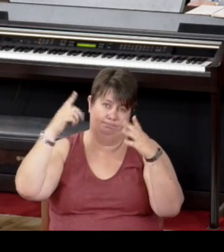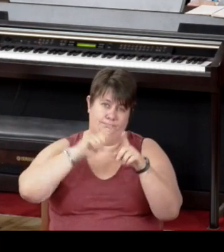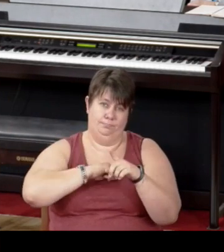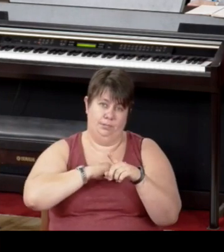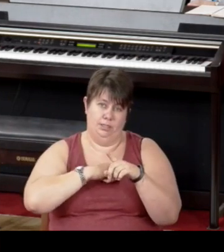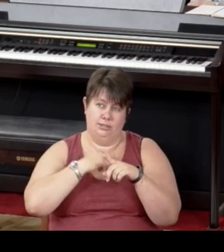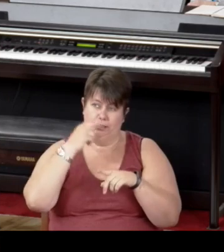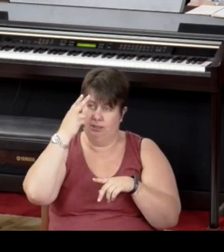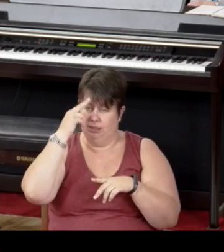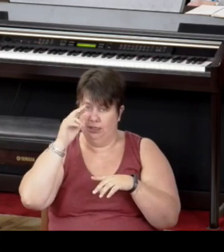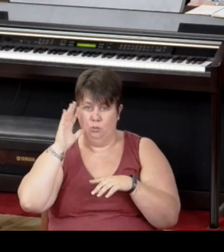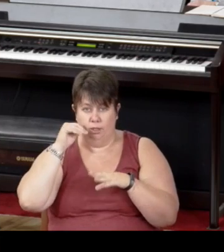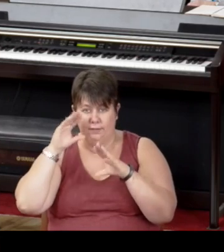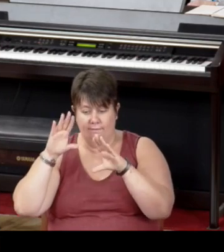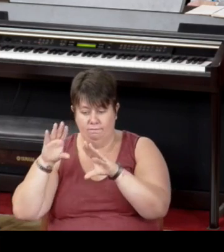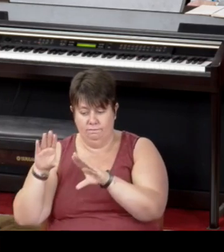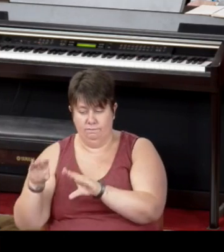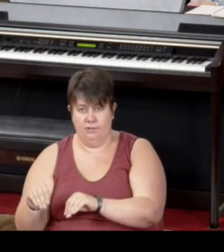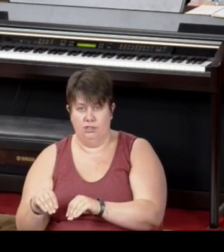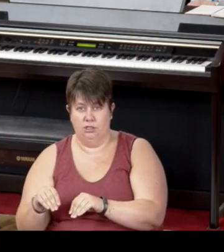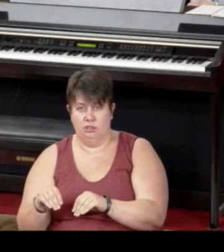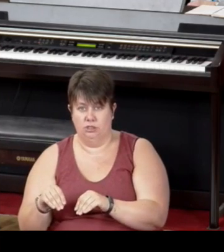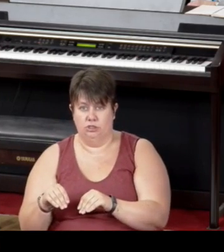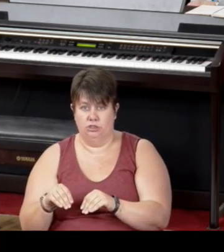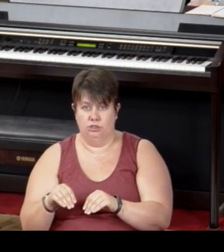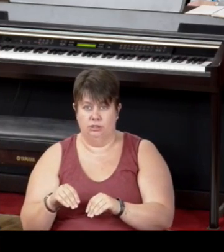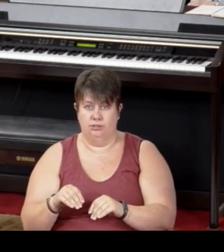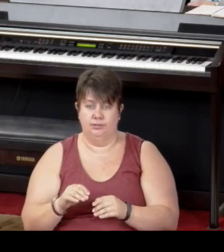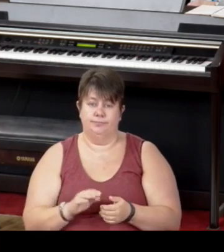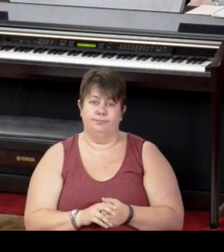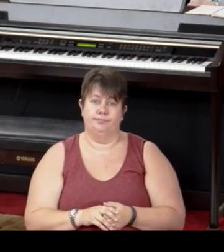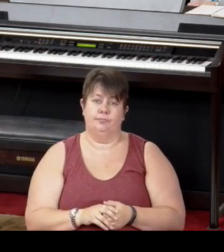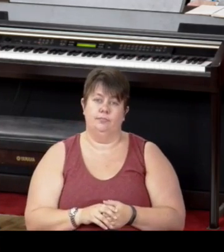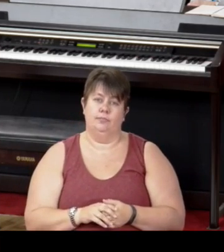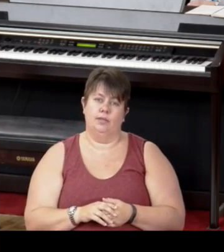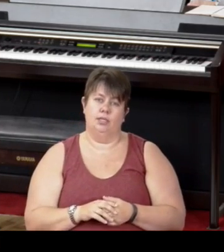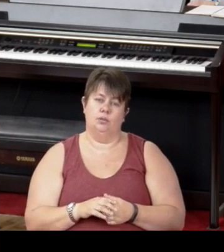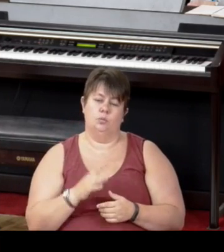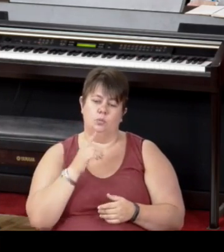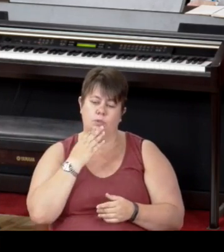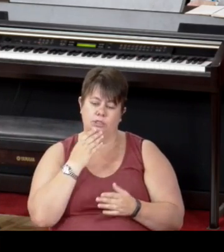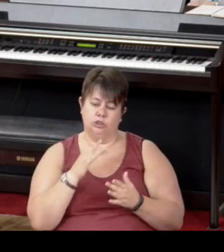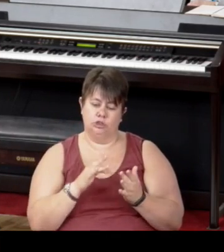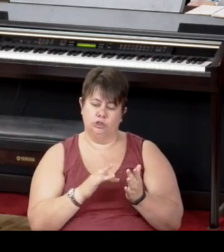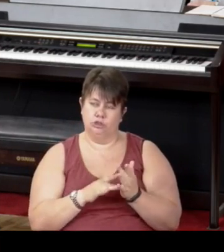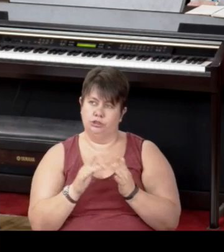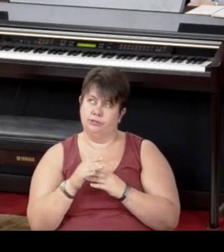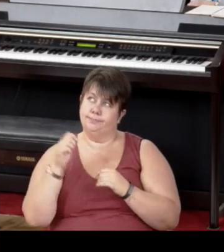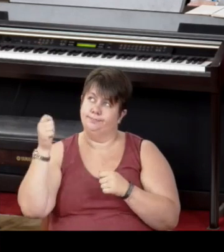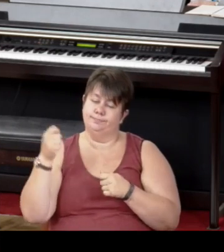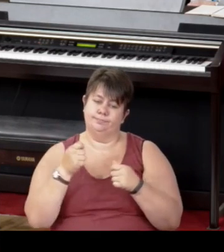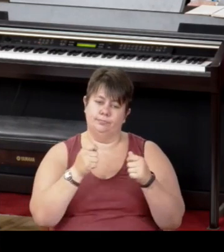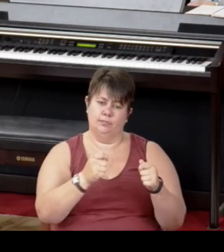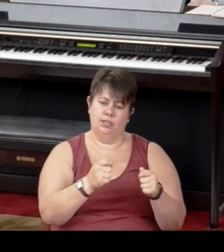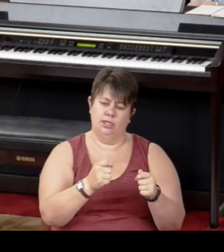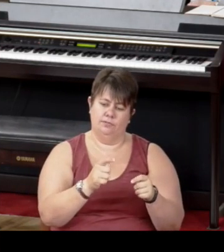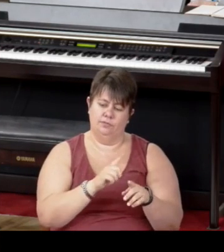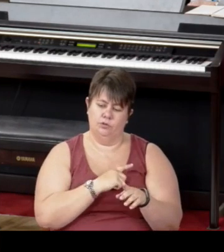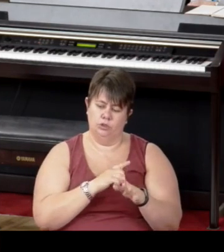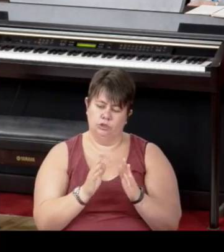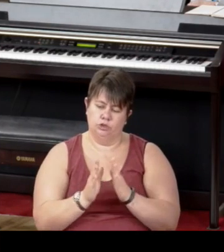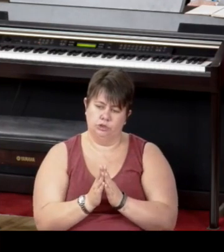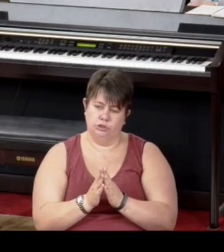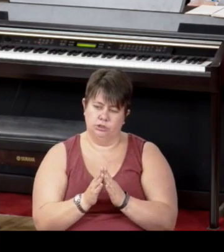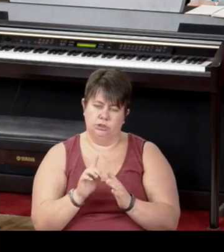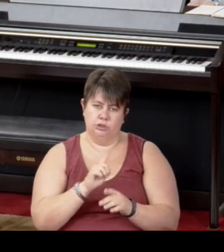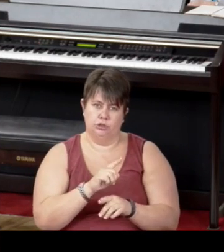Jesus talks about this image and giving it to those that follow him, what he is trying to encourage us to think about is that our